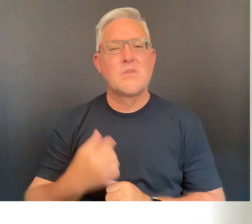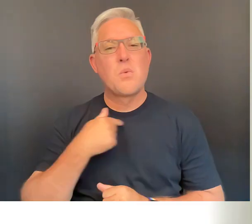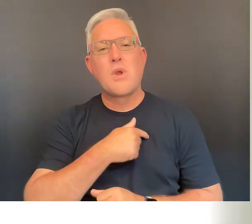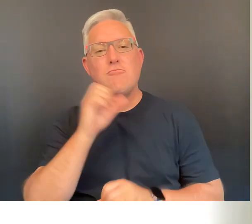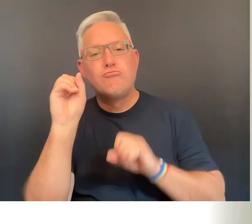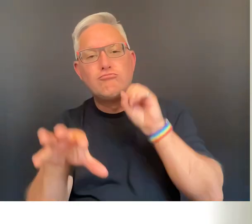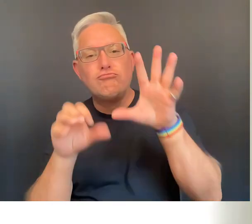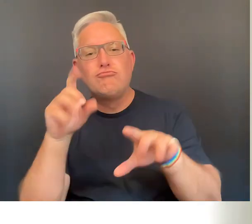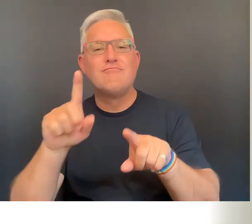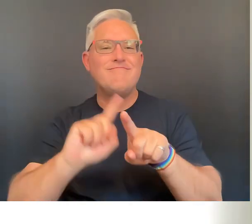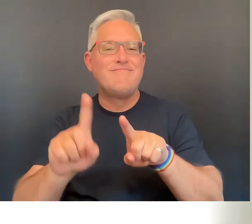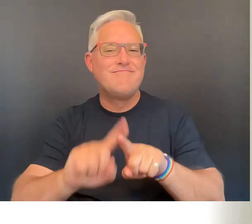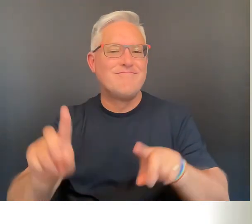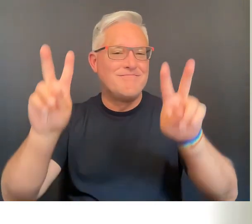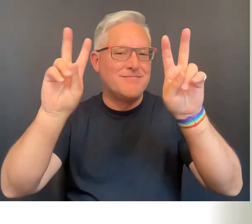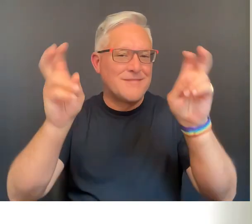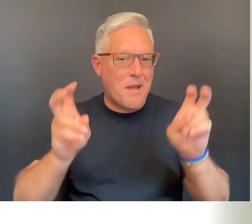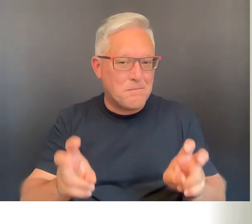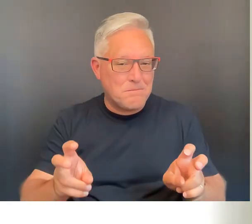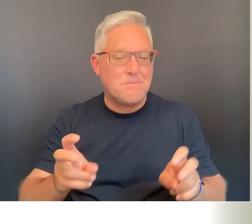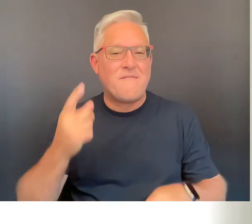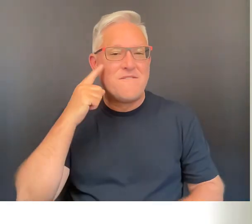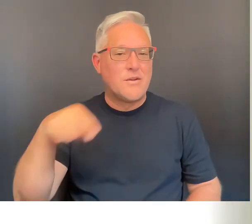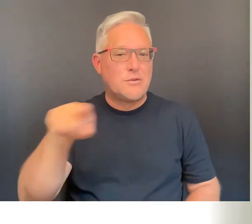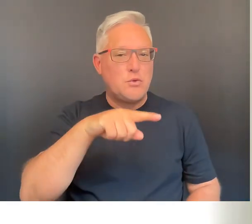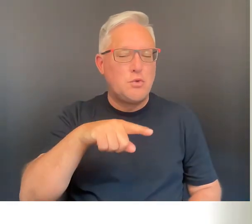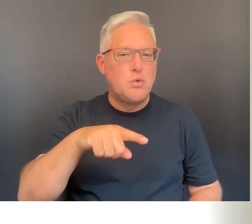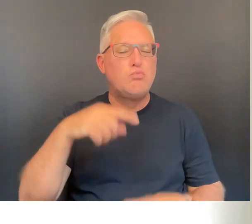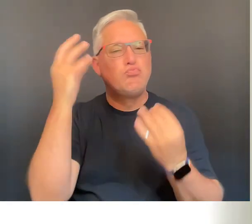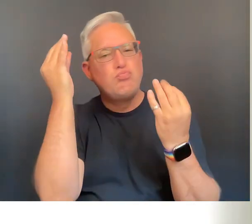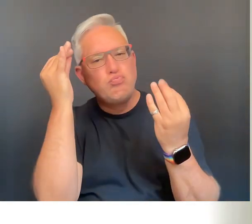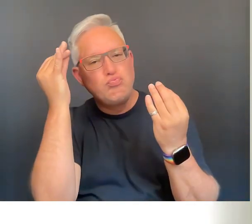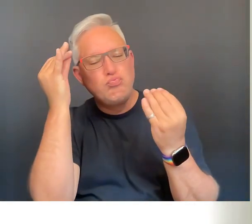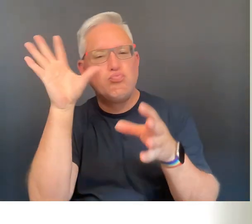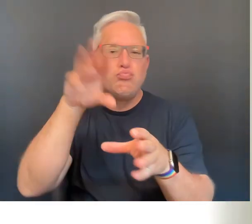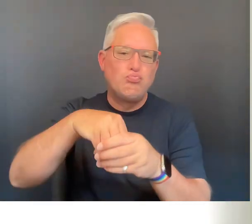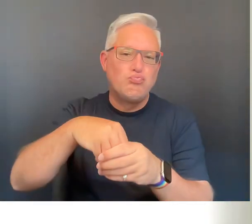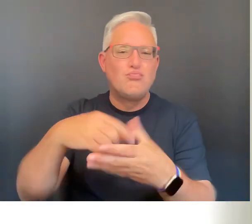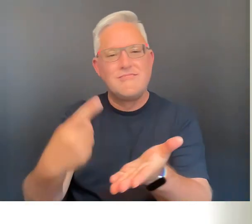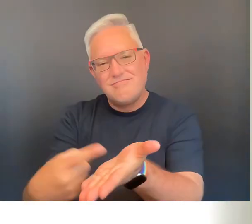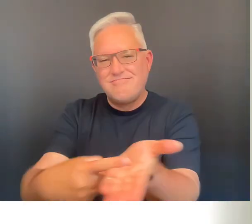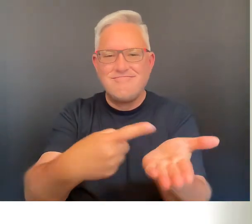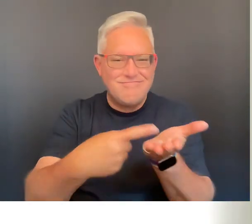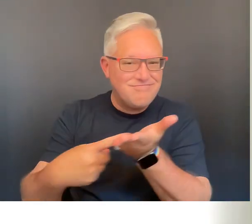different topics, different starting points for you to engage.